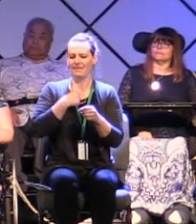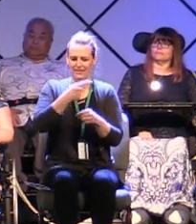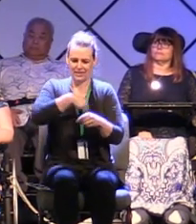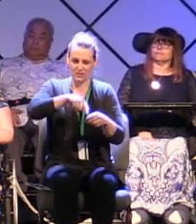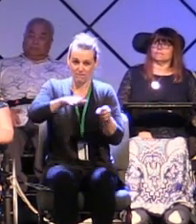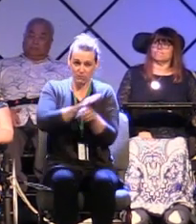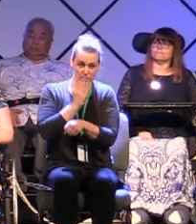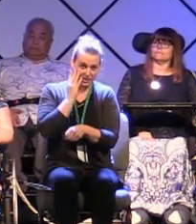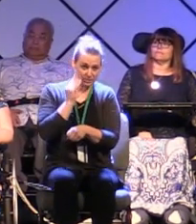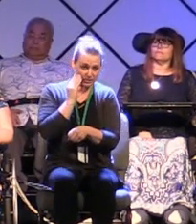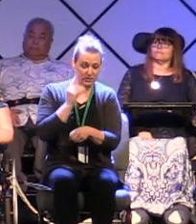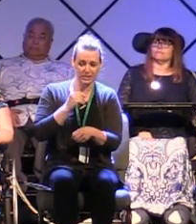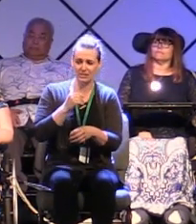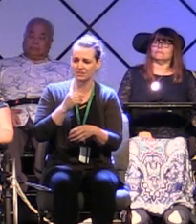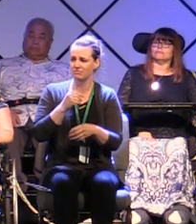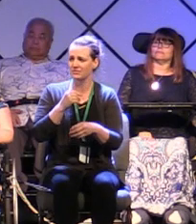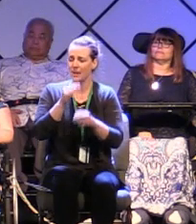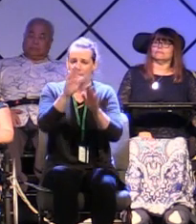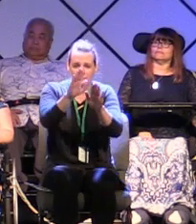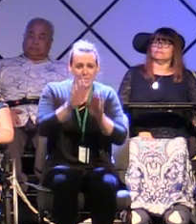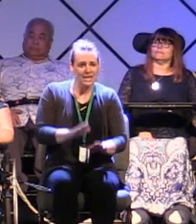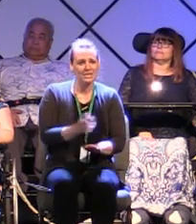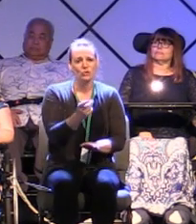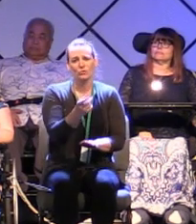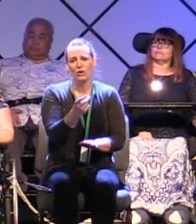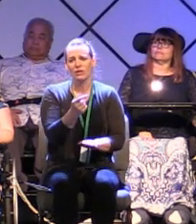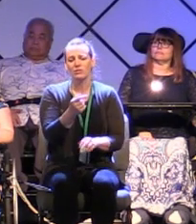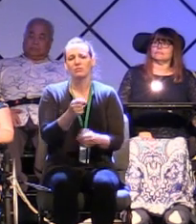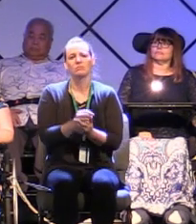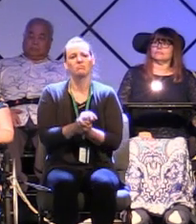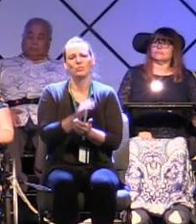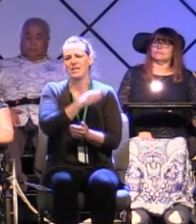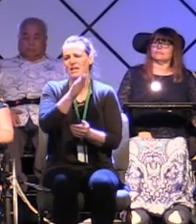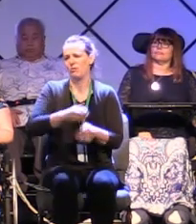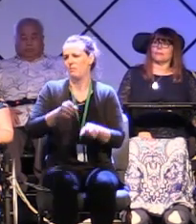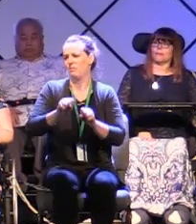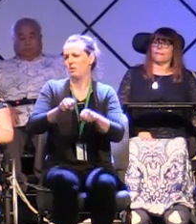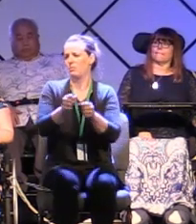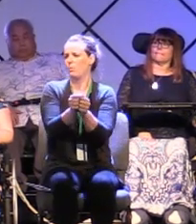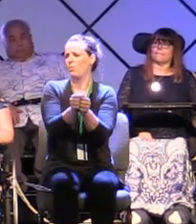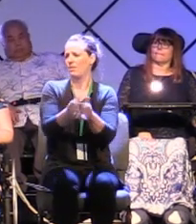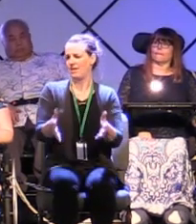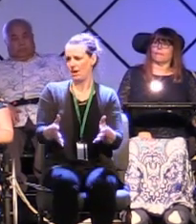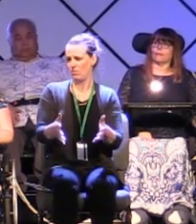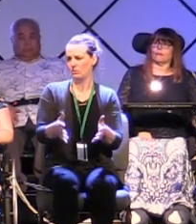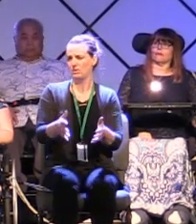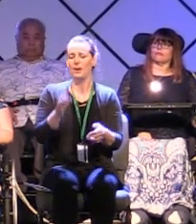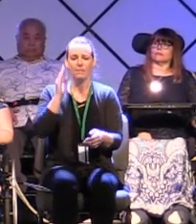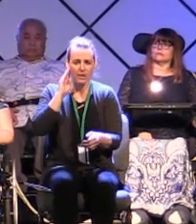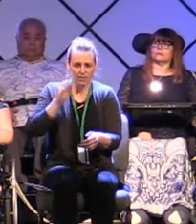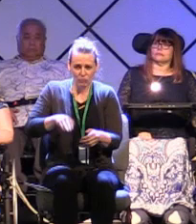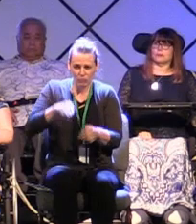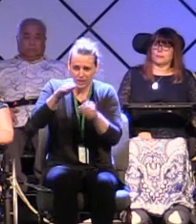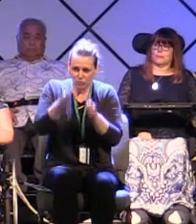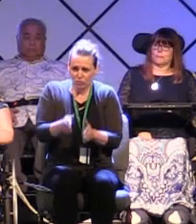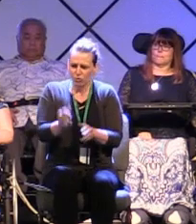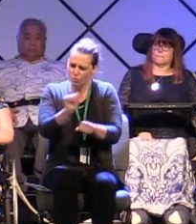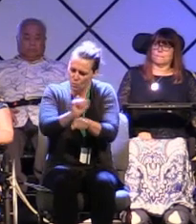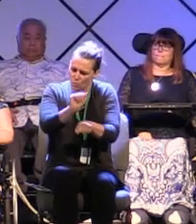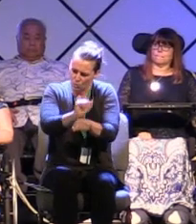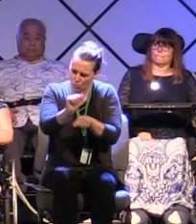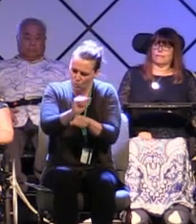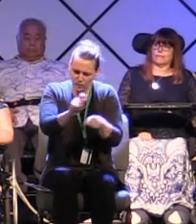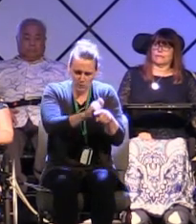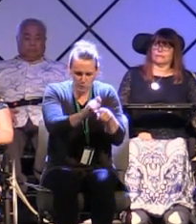and these amazing assistance dogs would not be possible without the wonderful puppy raisers who worked so hard to build